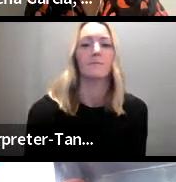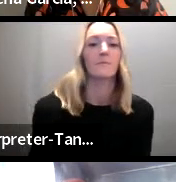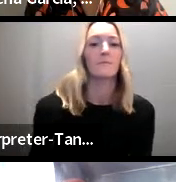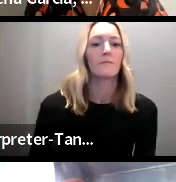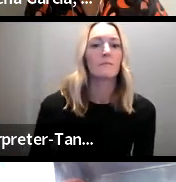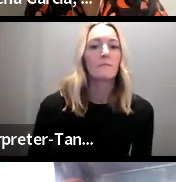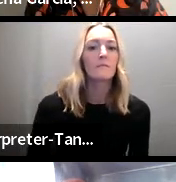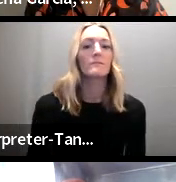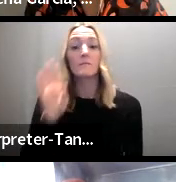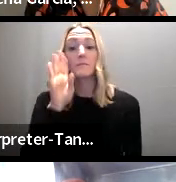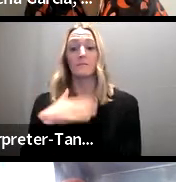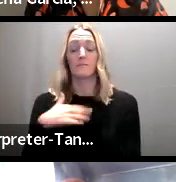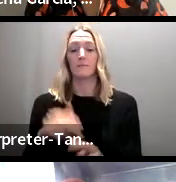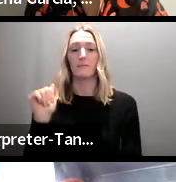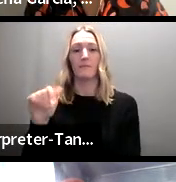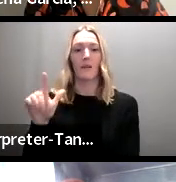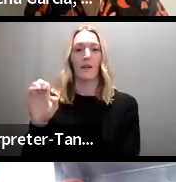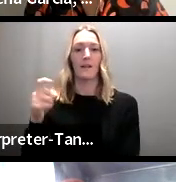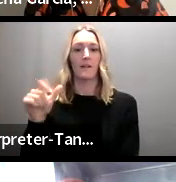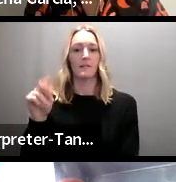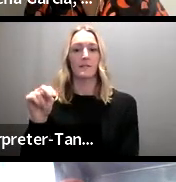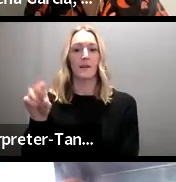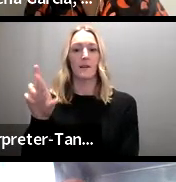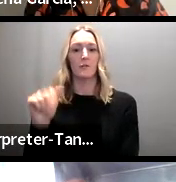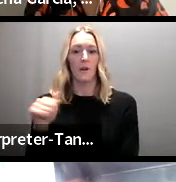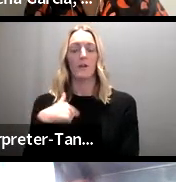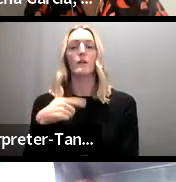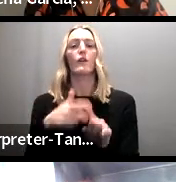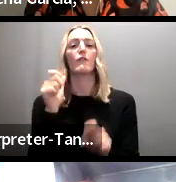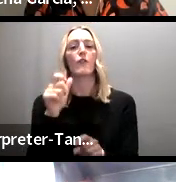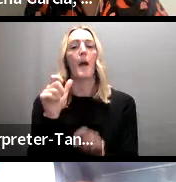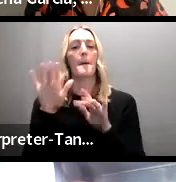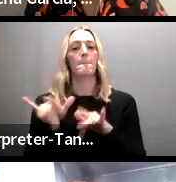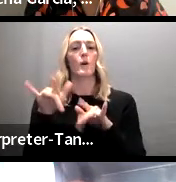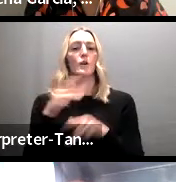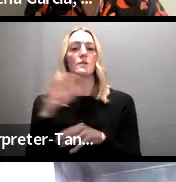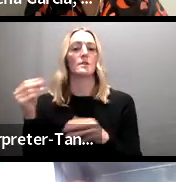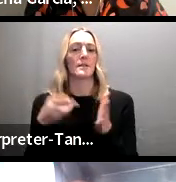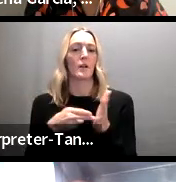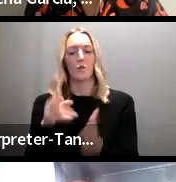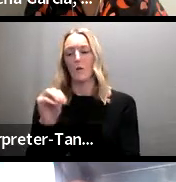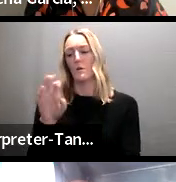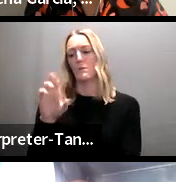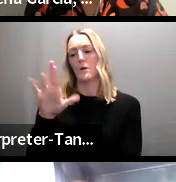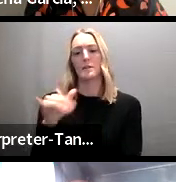Hello, my name is Alexandra Oropesa, and I'm with Mercy and Truth. And